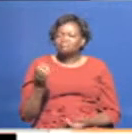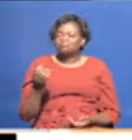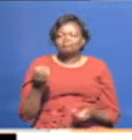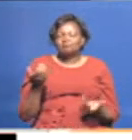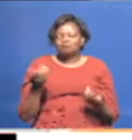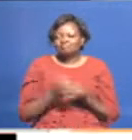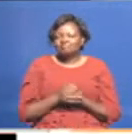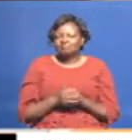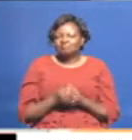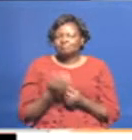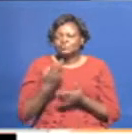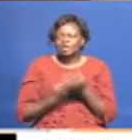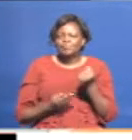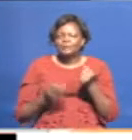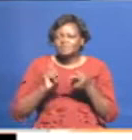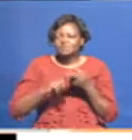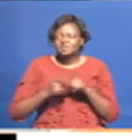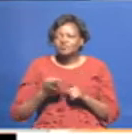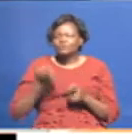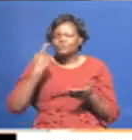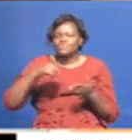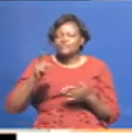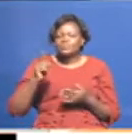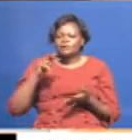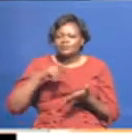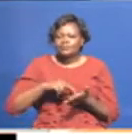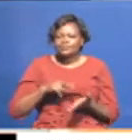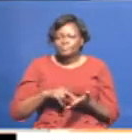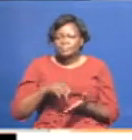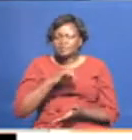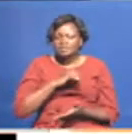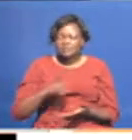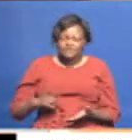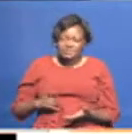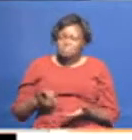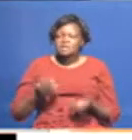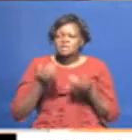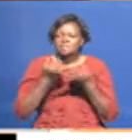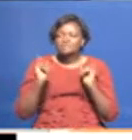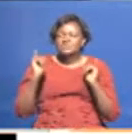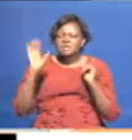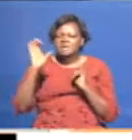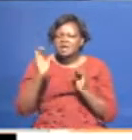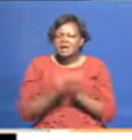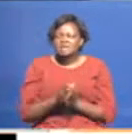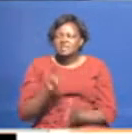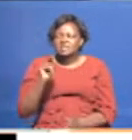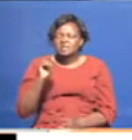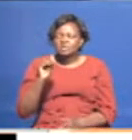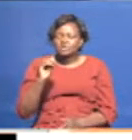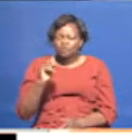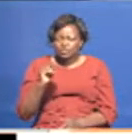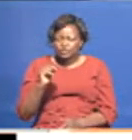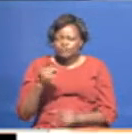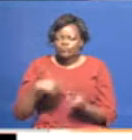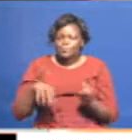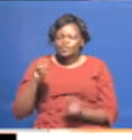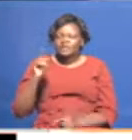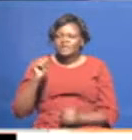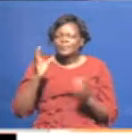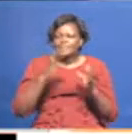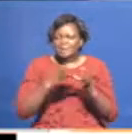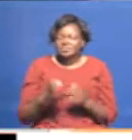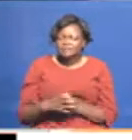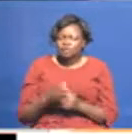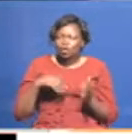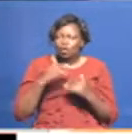ongoing clearance of aspirants. David Otieno, an independent candidate, and Nelson Havi of UDA party, all seeking